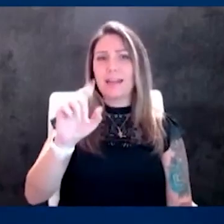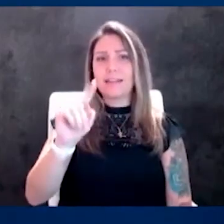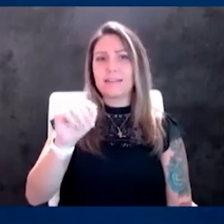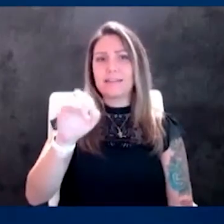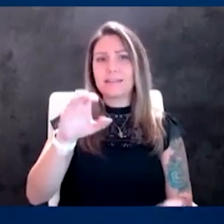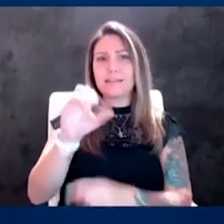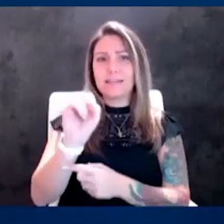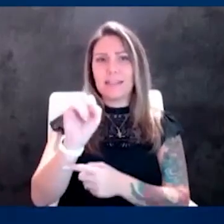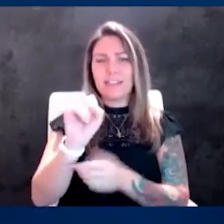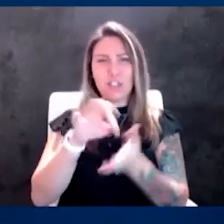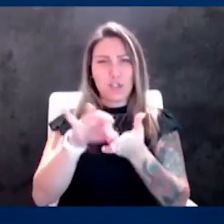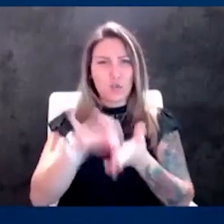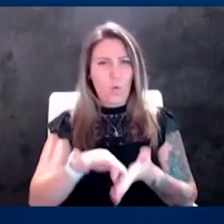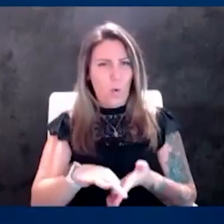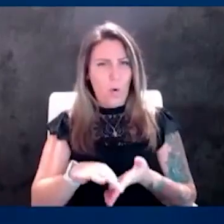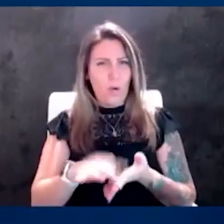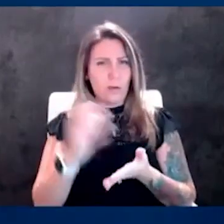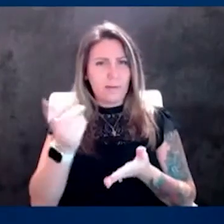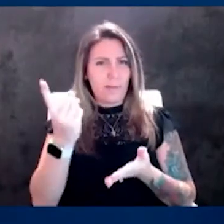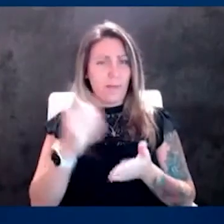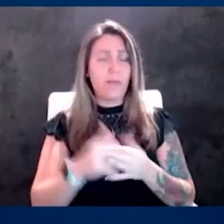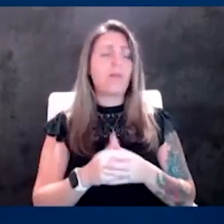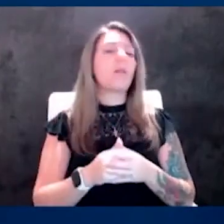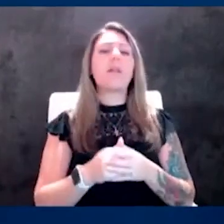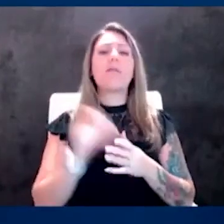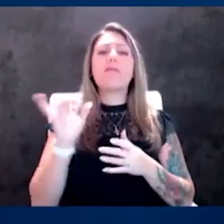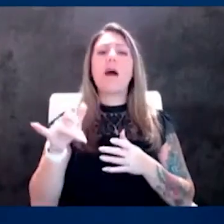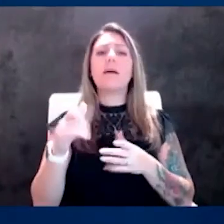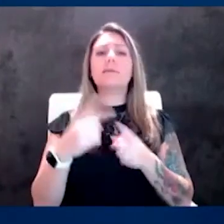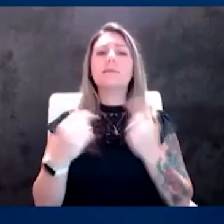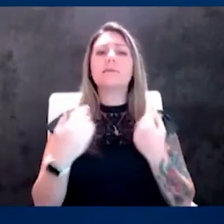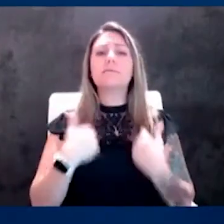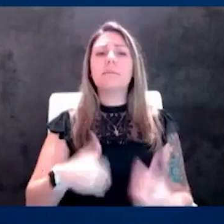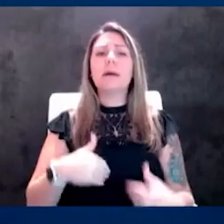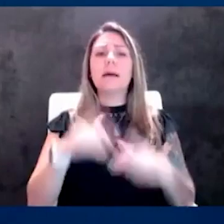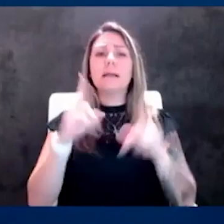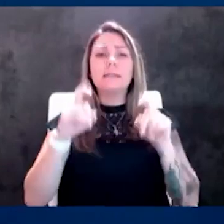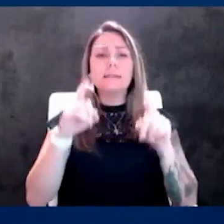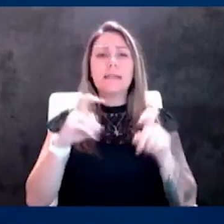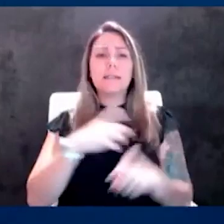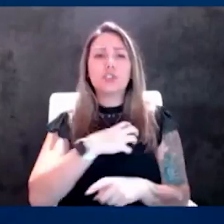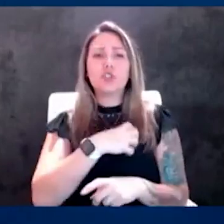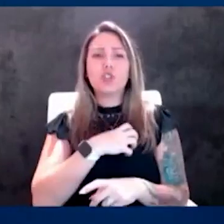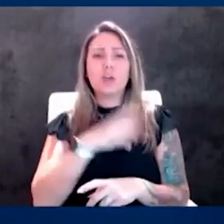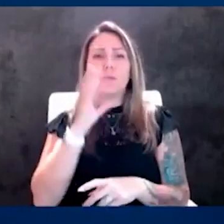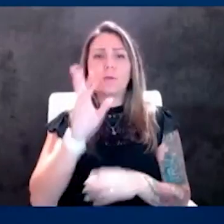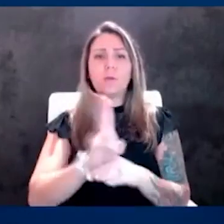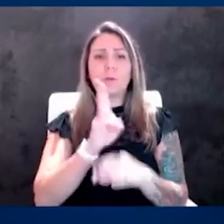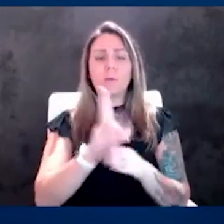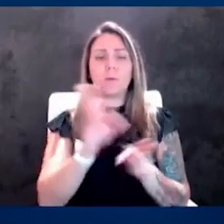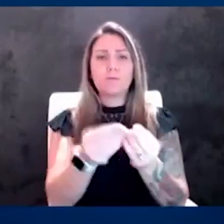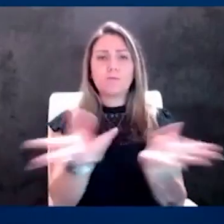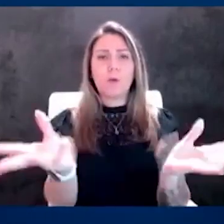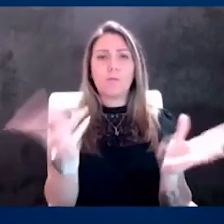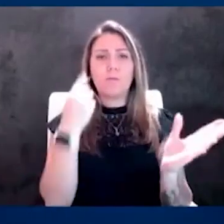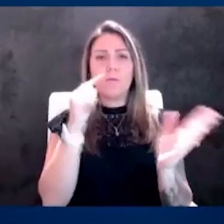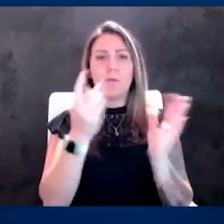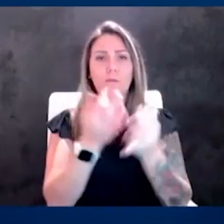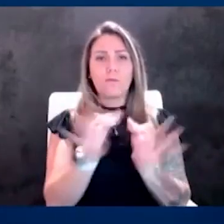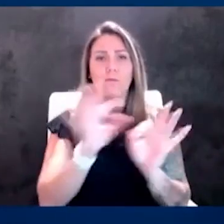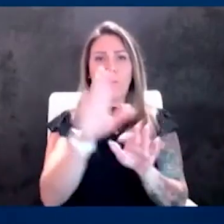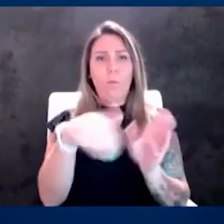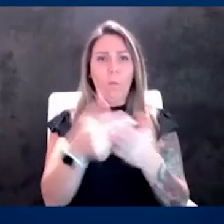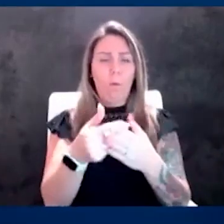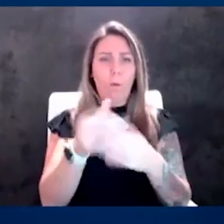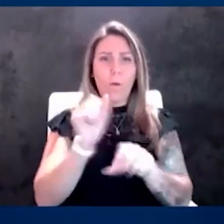score. It's an antibody test that the sheriff is going to be using, offering for free to all employees at the Johnson